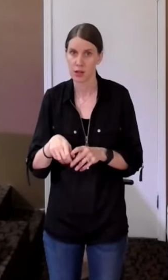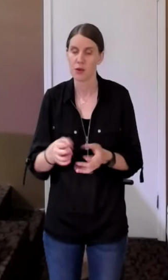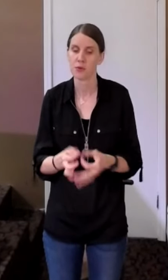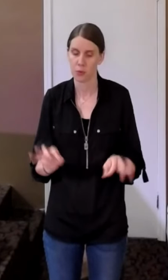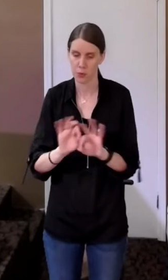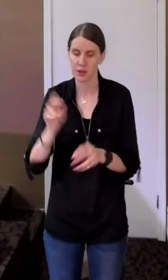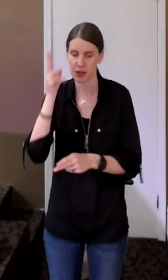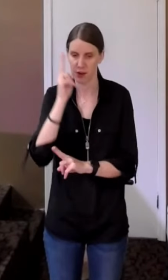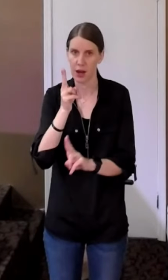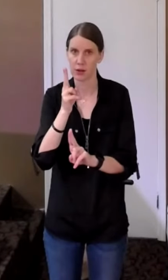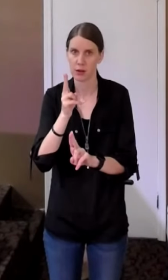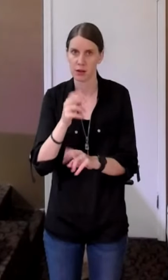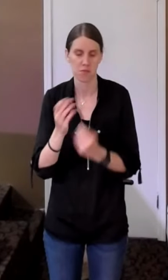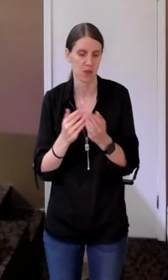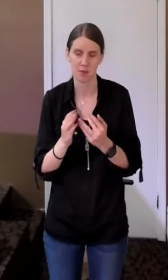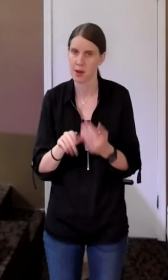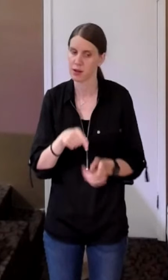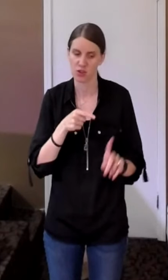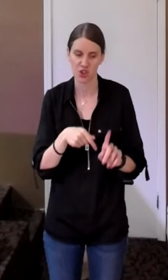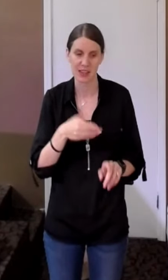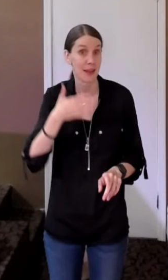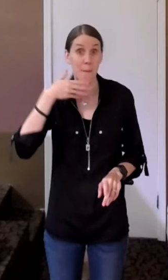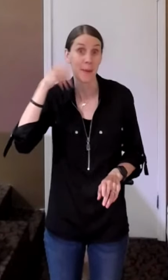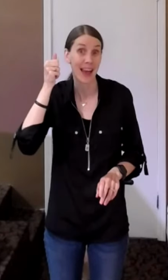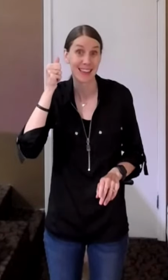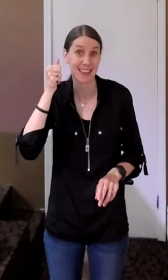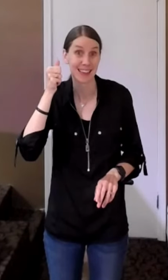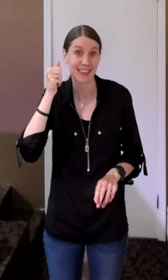honor. Even if she wasn't the best, if she was there,